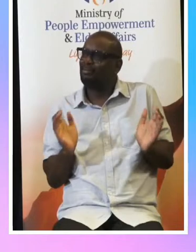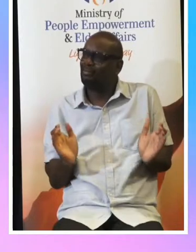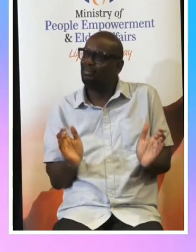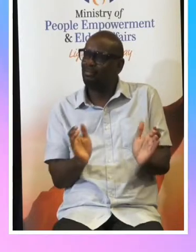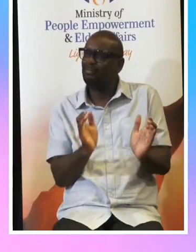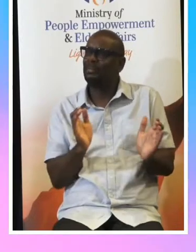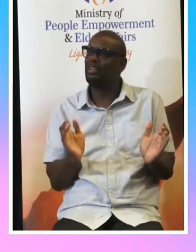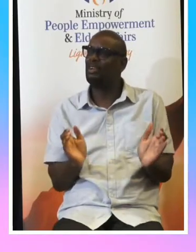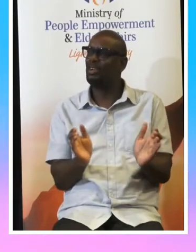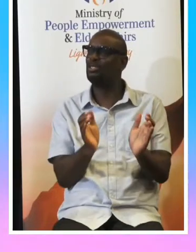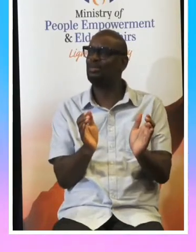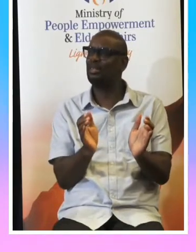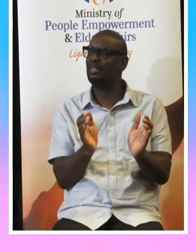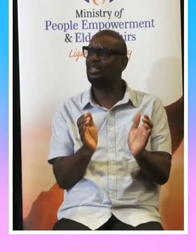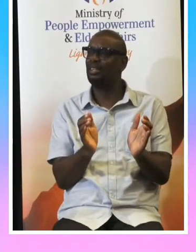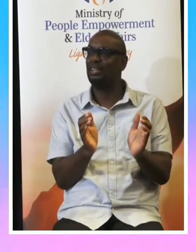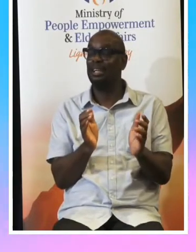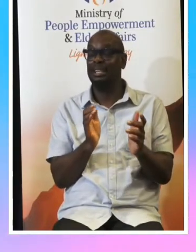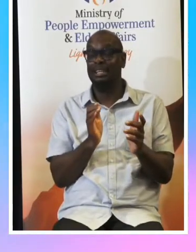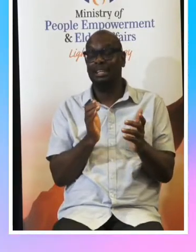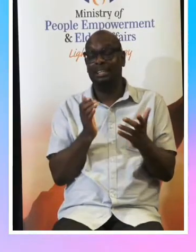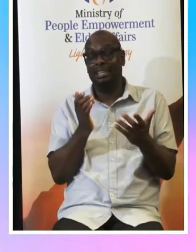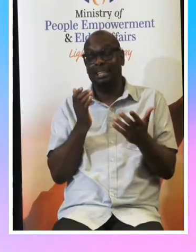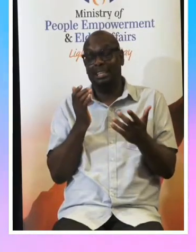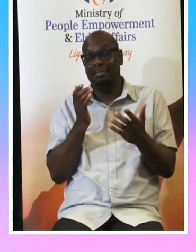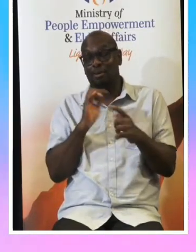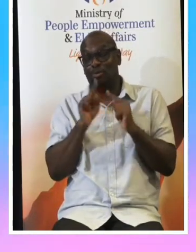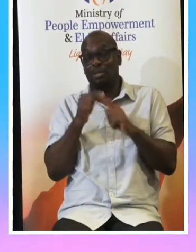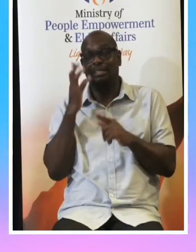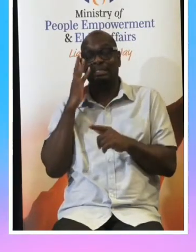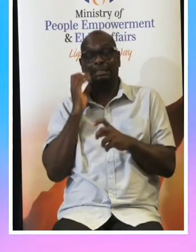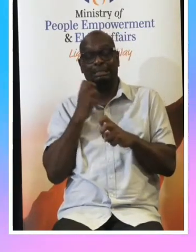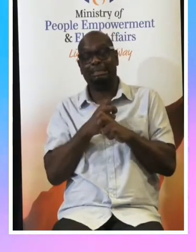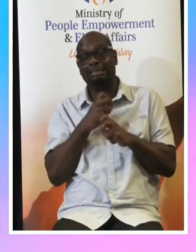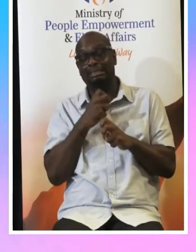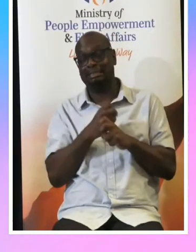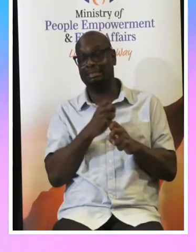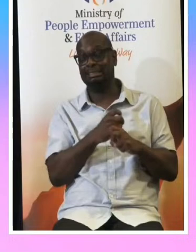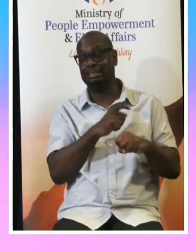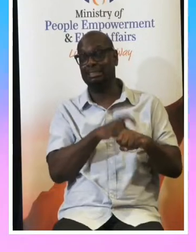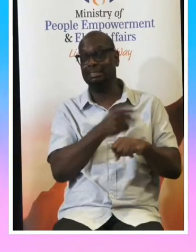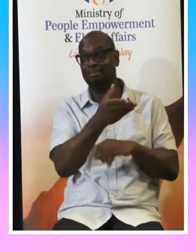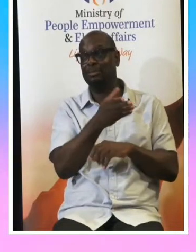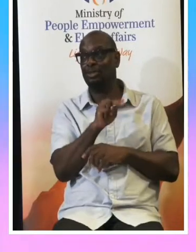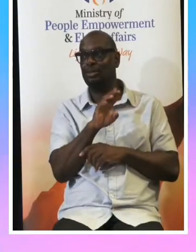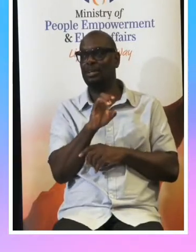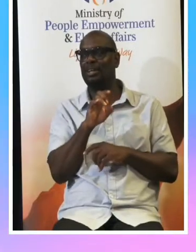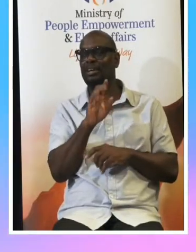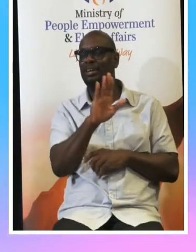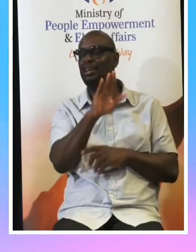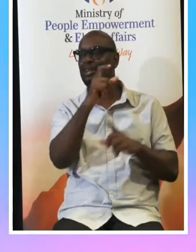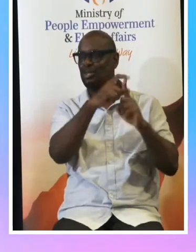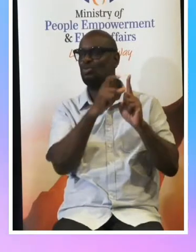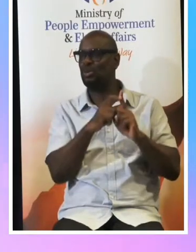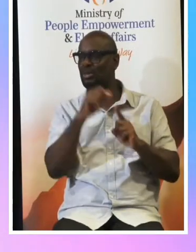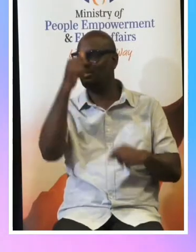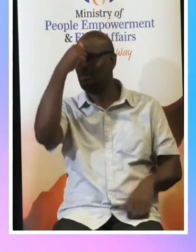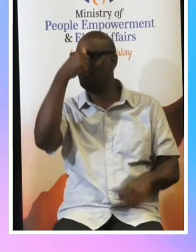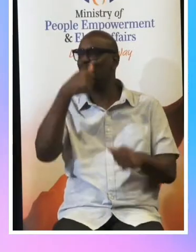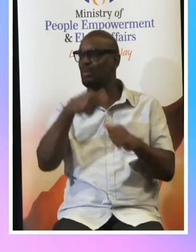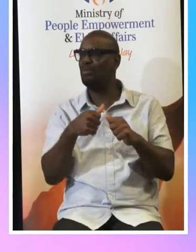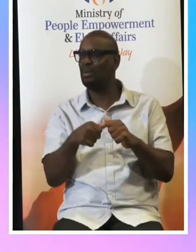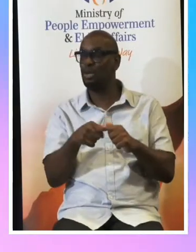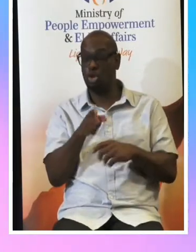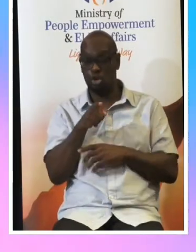darkest days of my sojourn. His words have never left me. Words of encouragement that said, "You matter, and that your